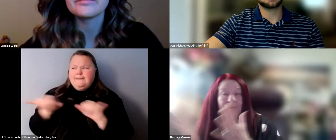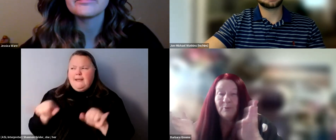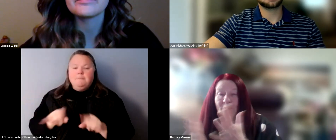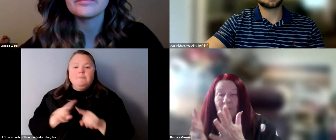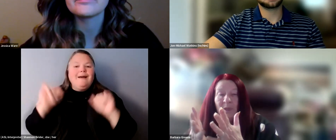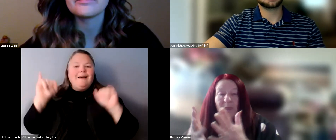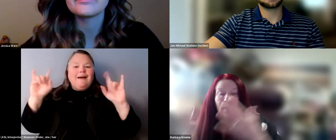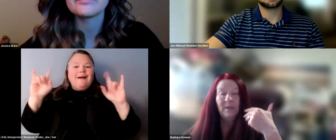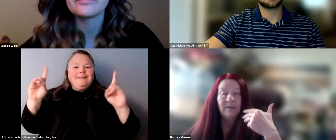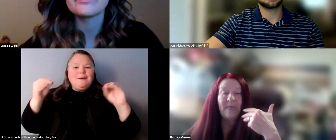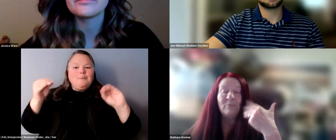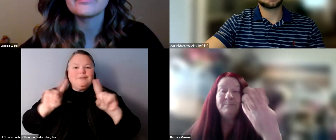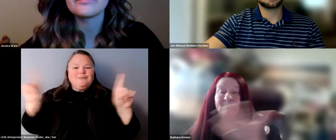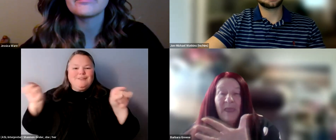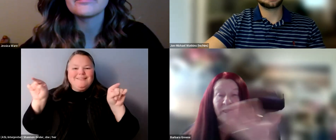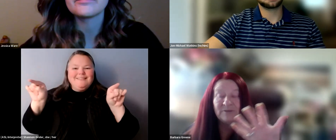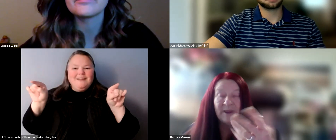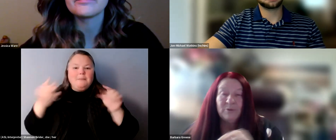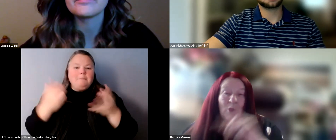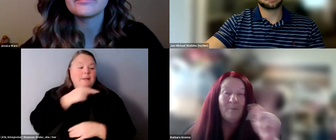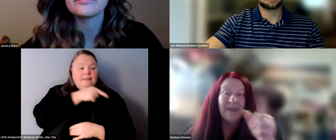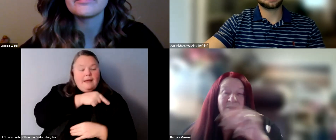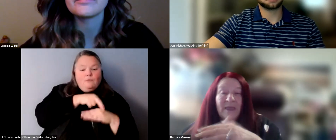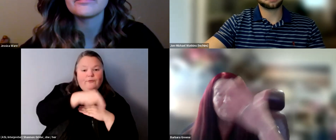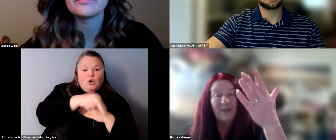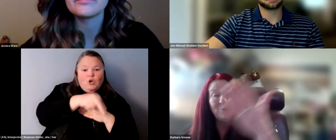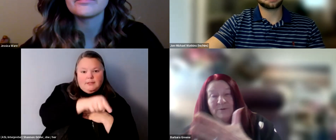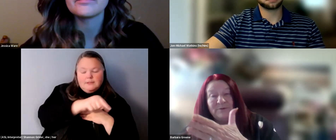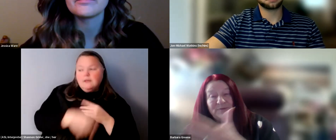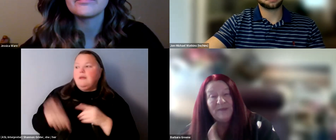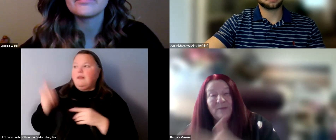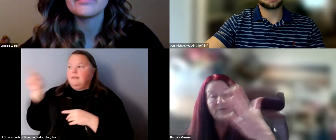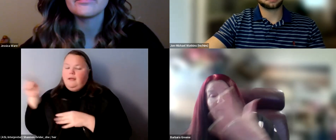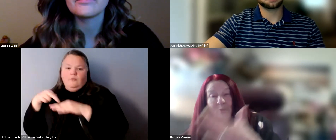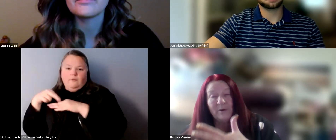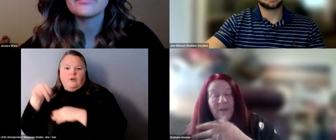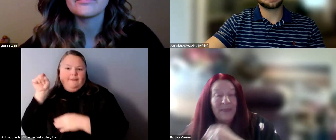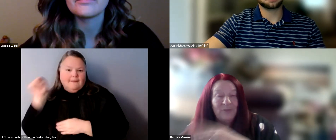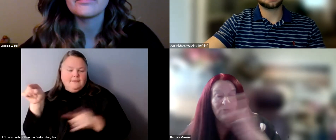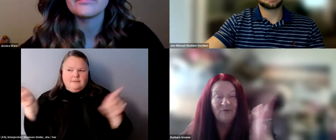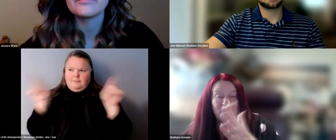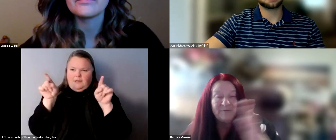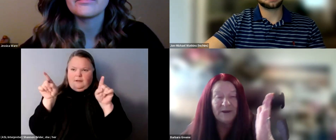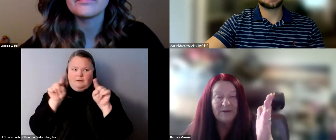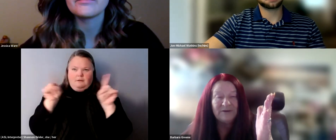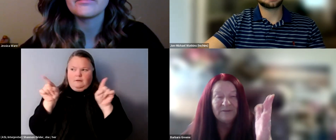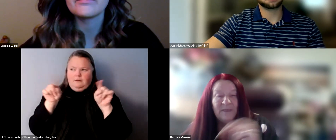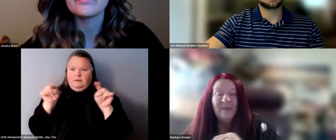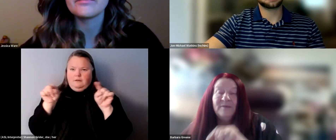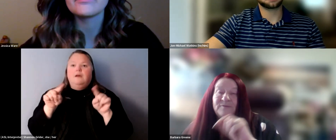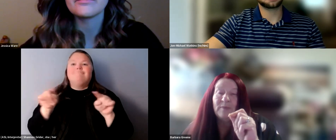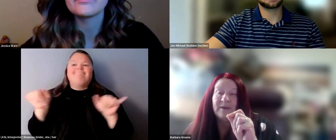made a referral. That would be flagged, and I would go back and I could see where they were and make the adjustments that I